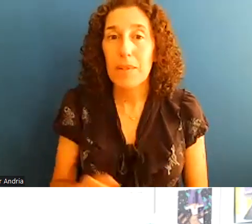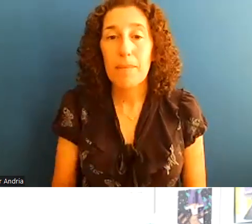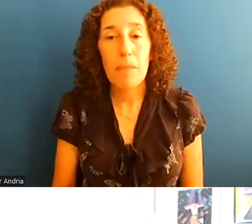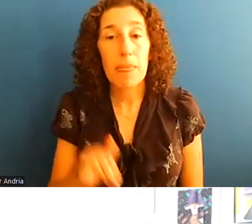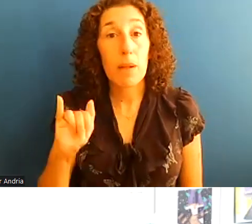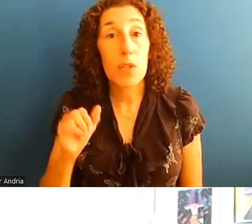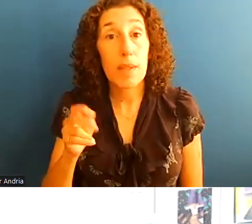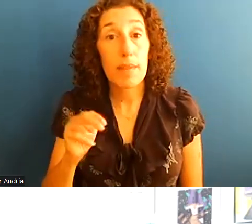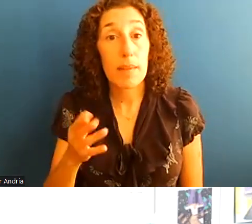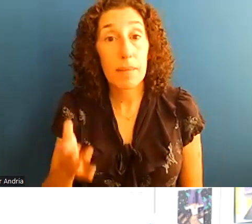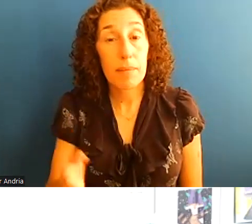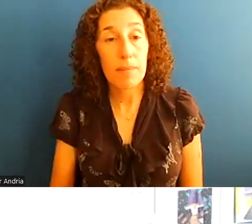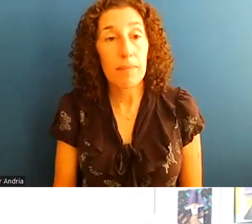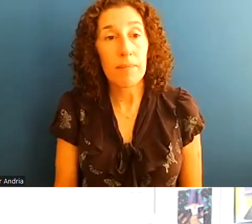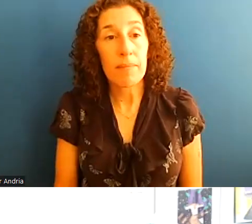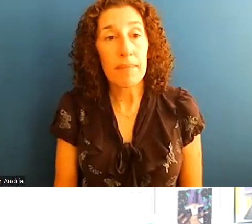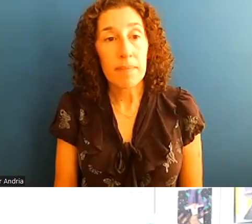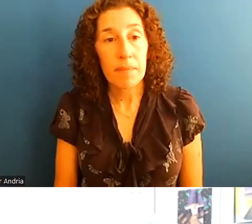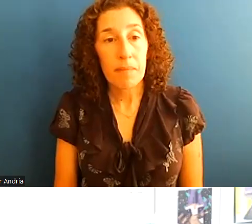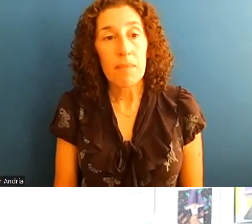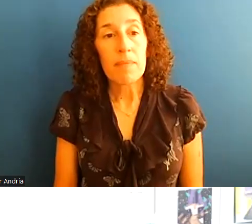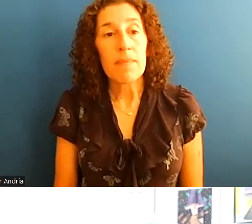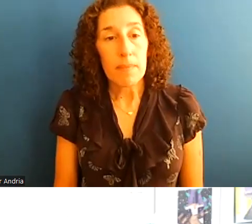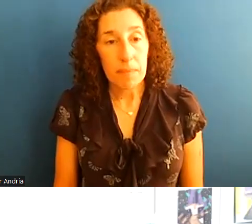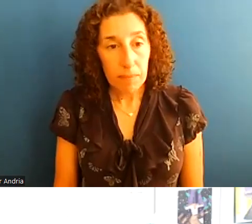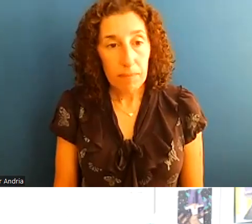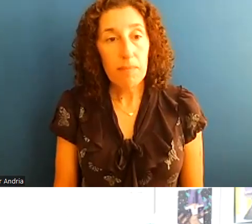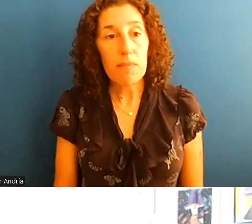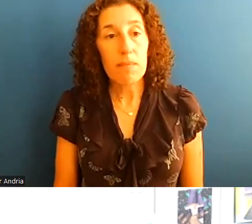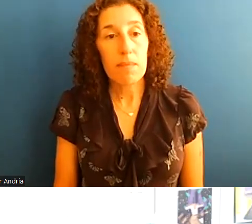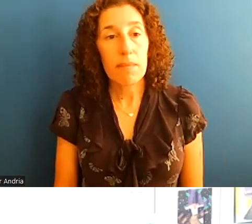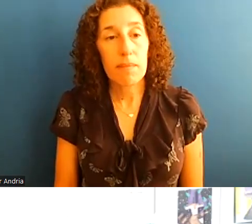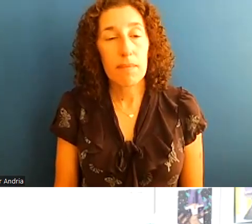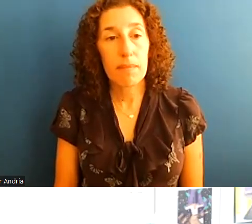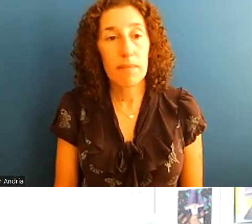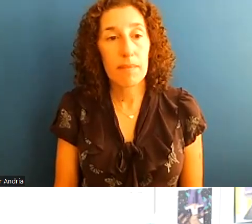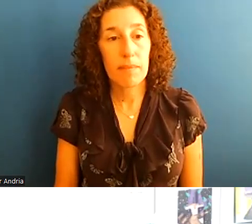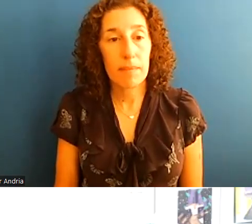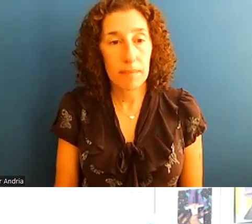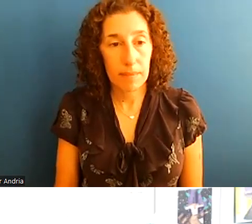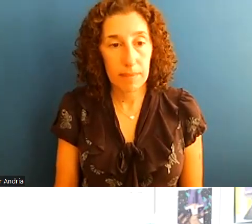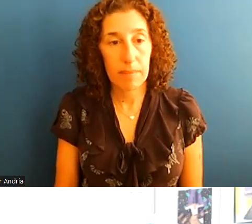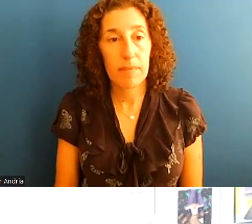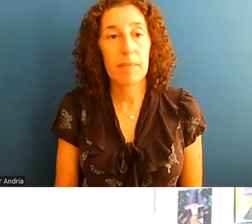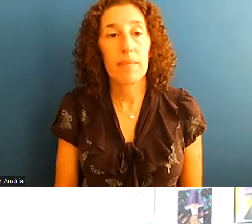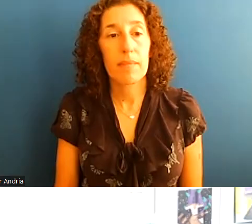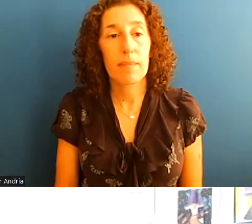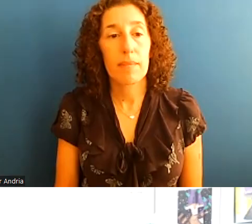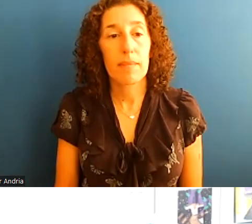we'll pass it over to you. Yeah, so I agree with what everybody's said already, and I